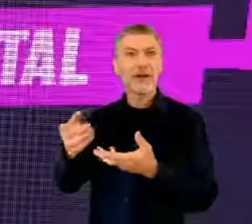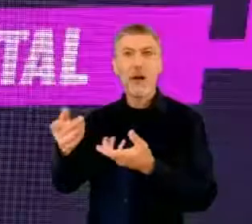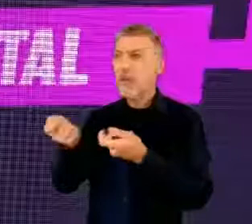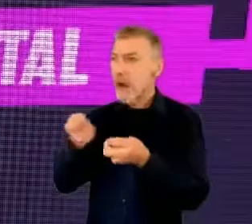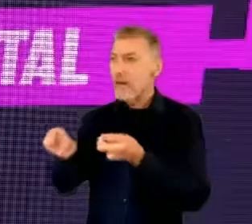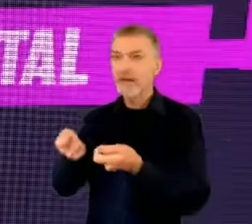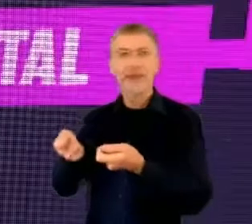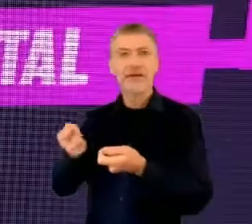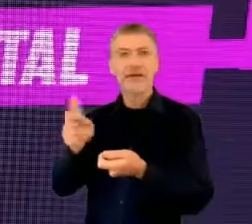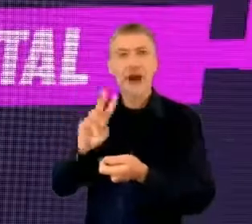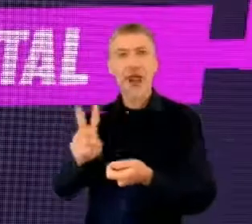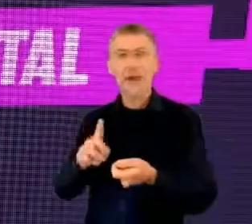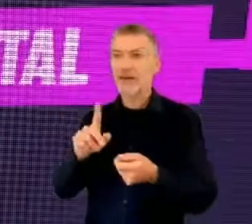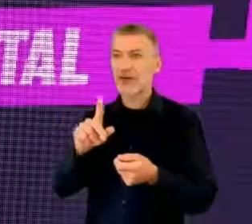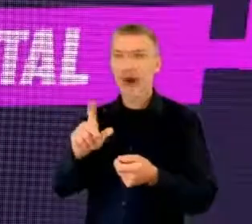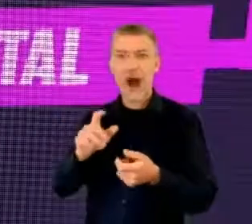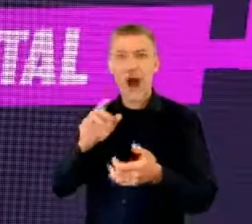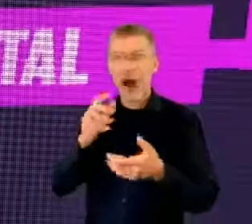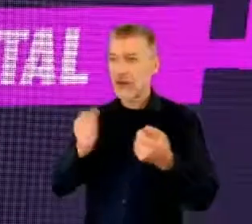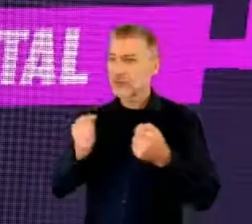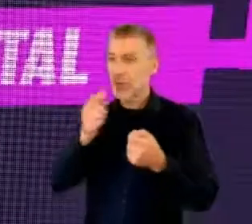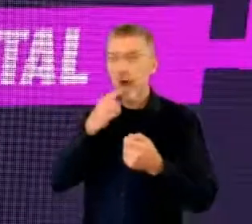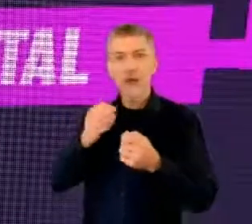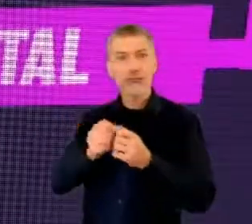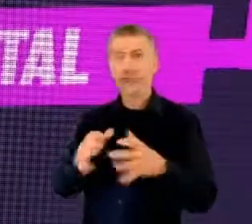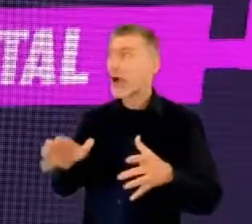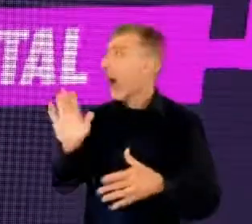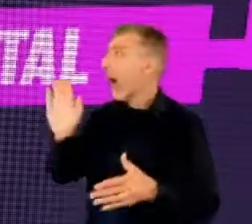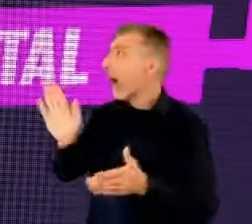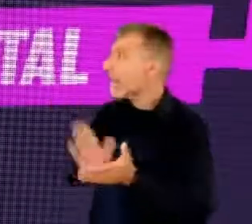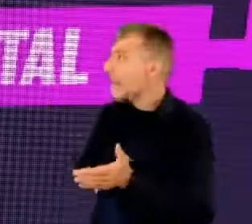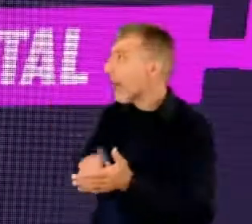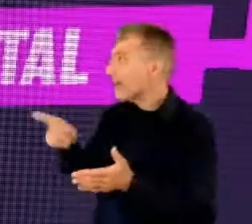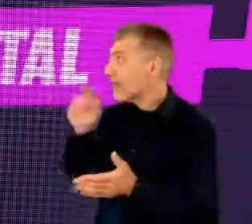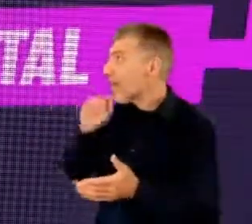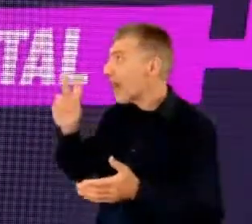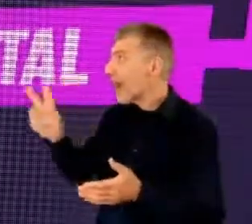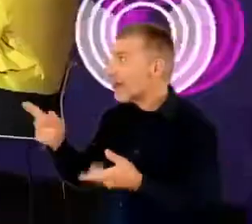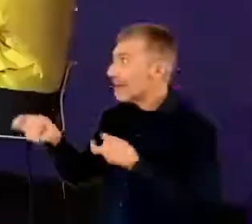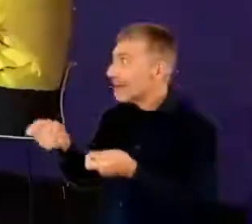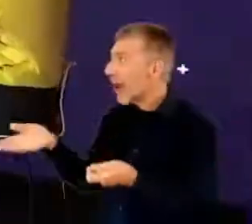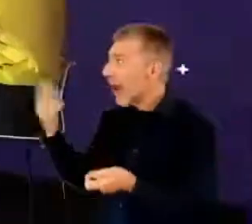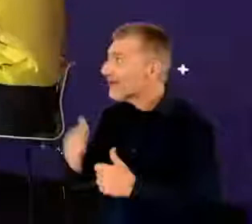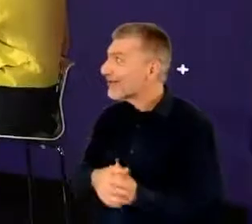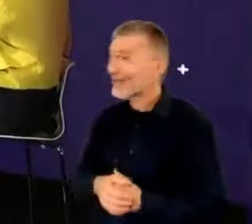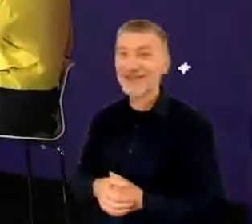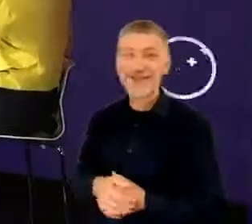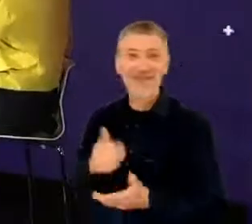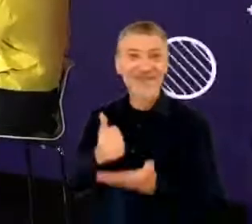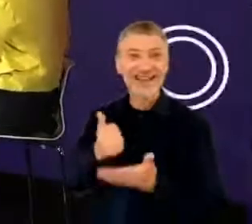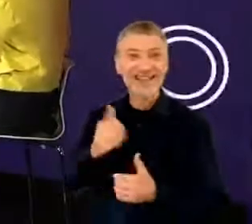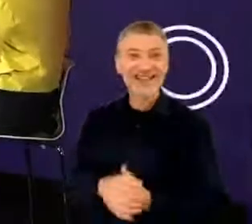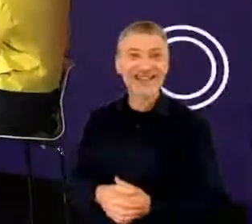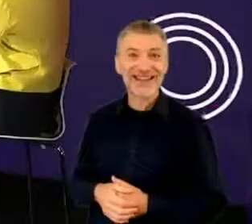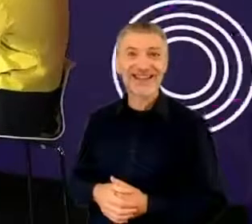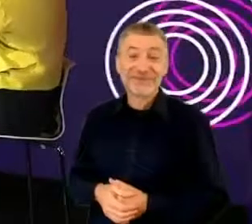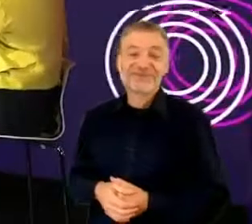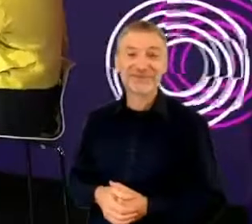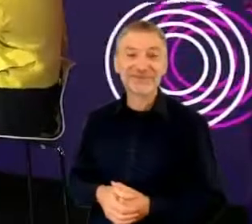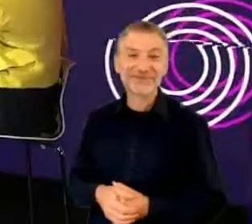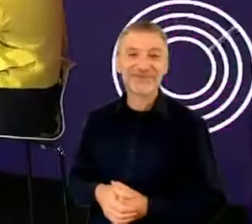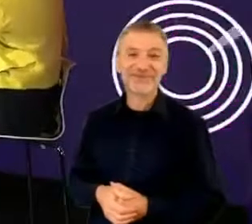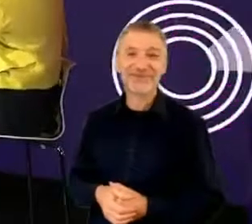Wicked. That's so great. Mum, you're going to be going on an electric bus really soon. Oh, this is great news. Thank you. Really great